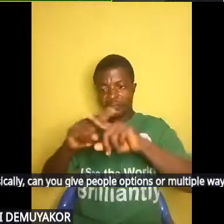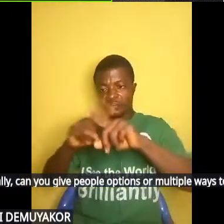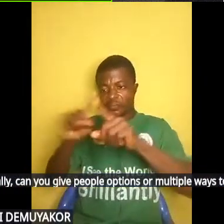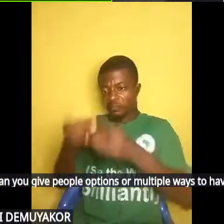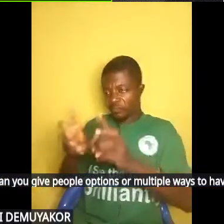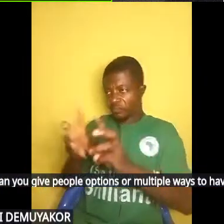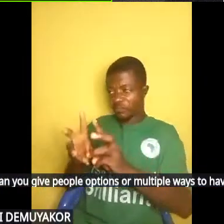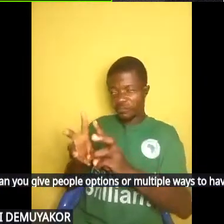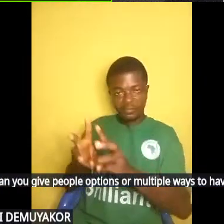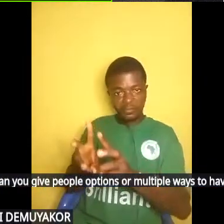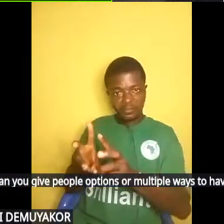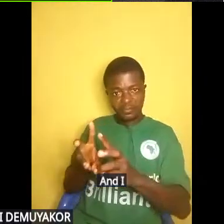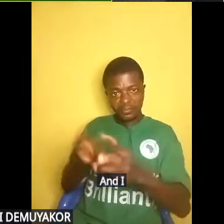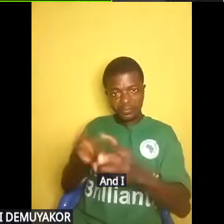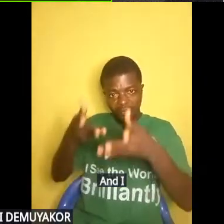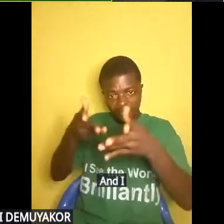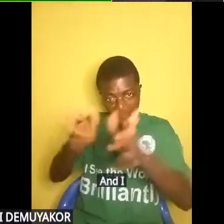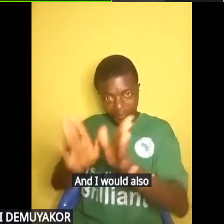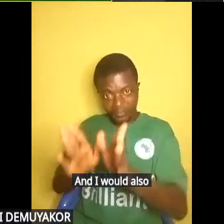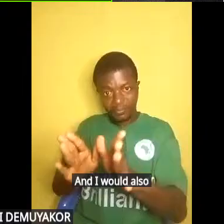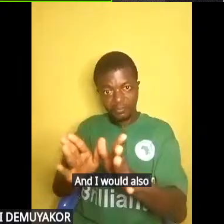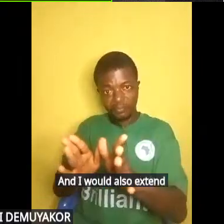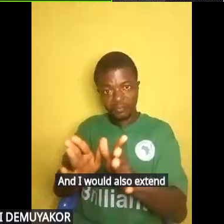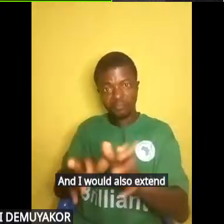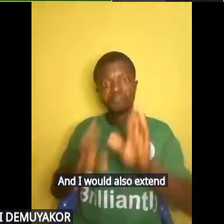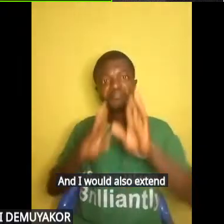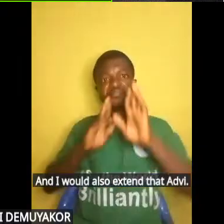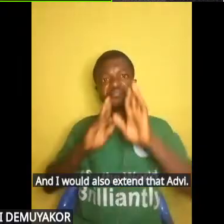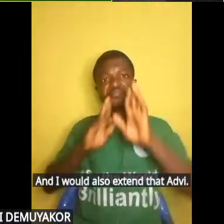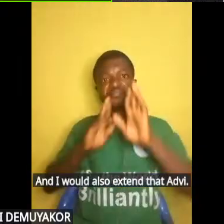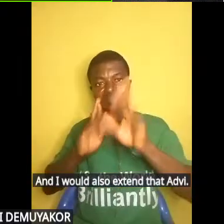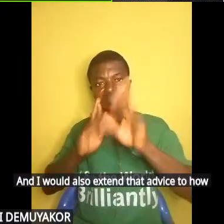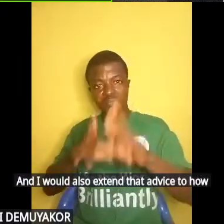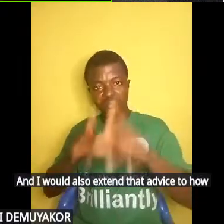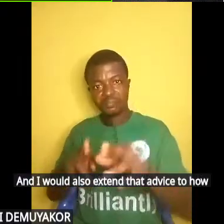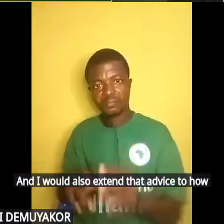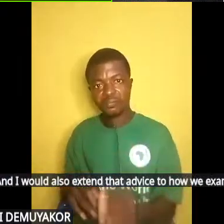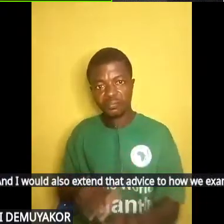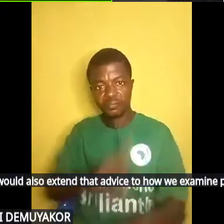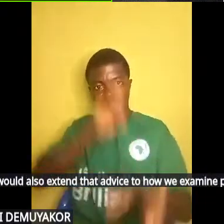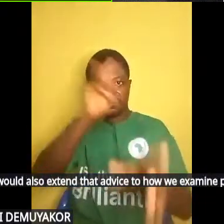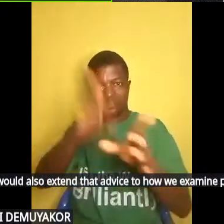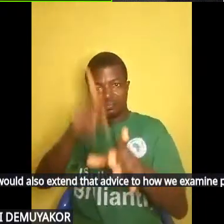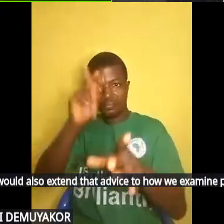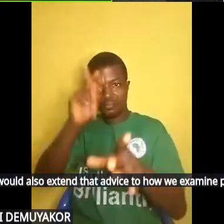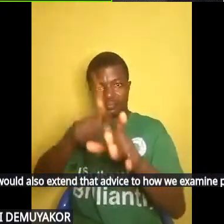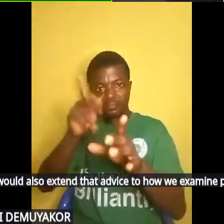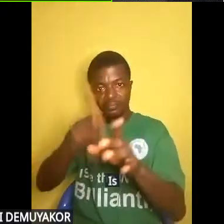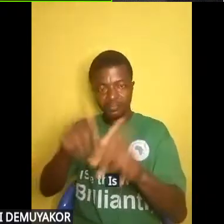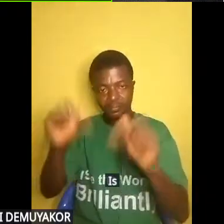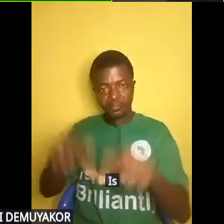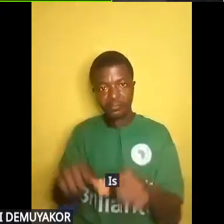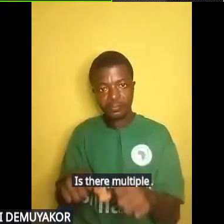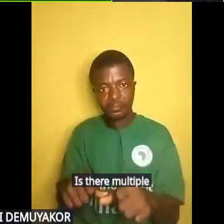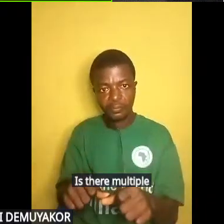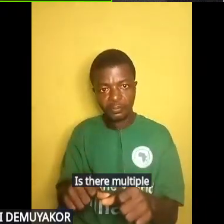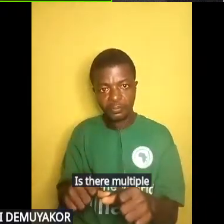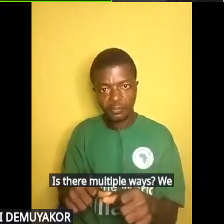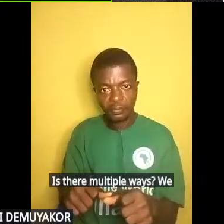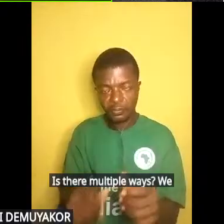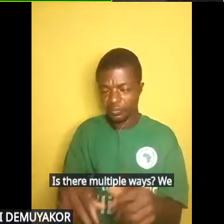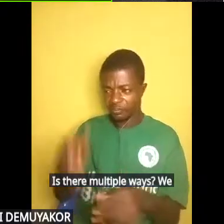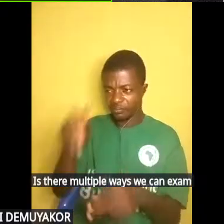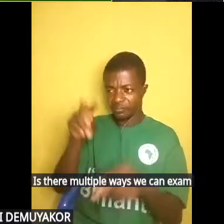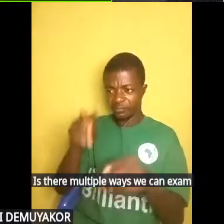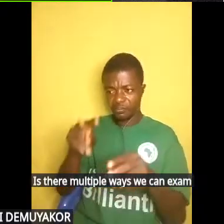say? And I would also extend that advice to how we examine people. Is there multiple ways we can examine